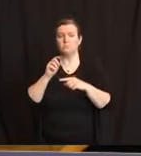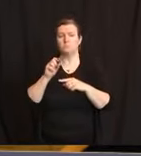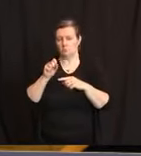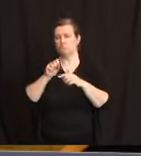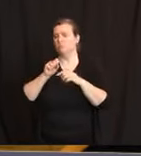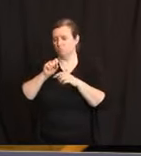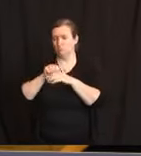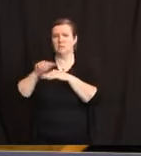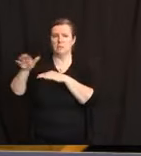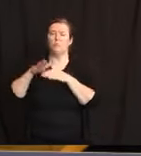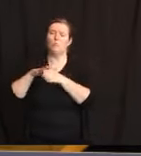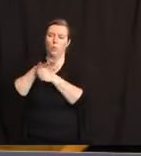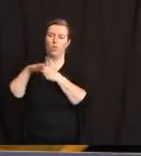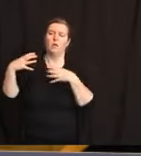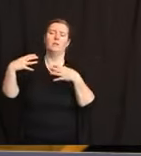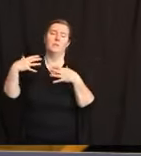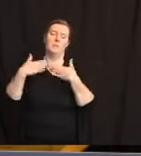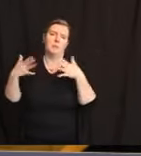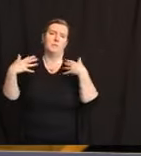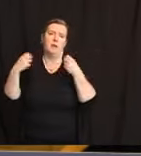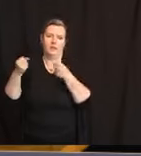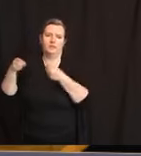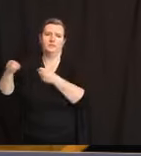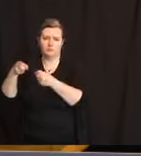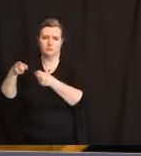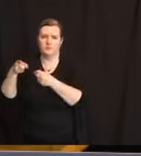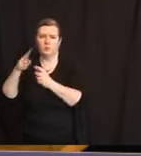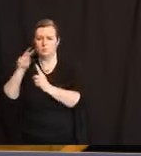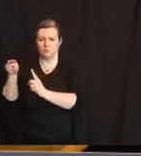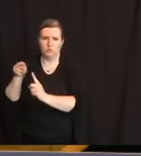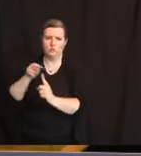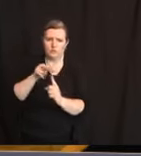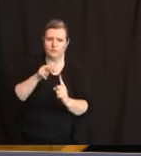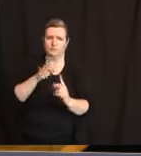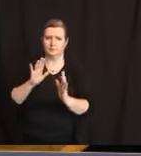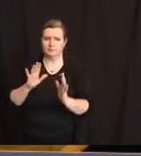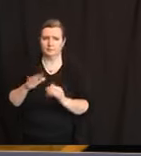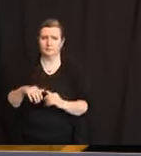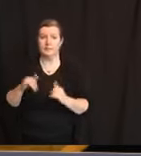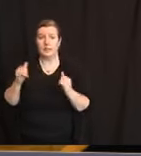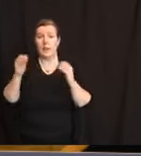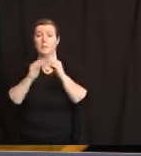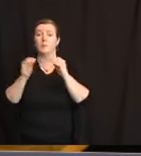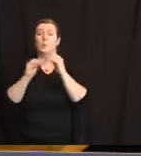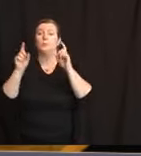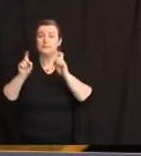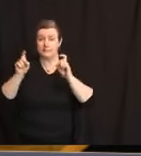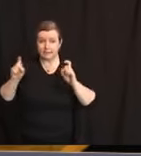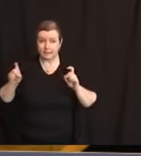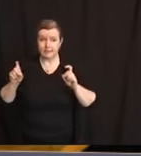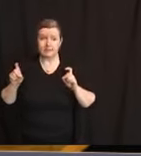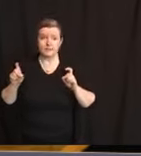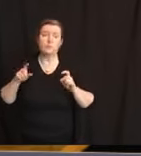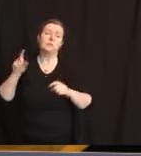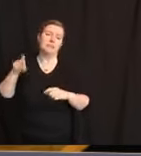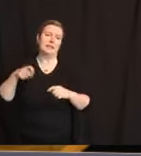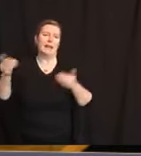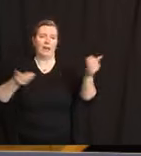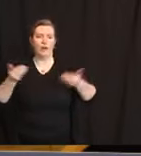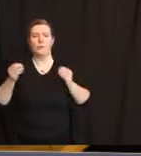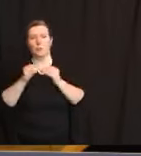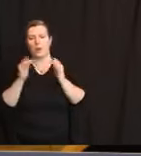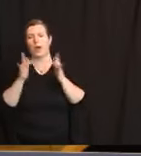following all of the current cases. As we increase testing, that's where we need more contact tracers, because we expect